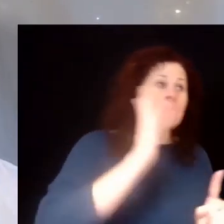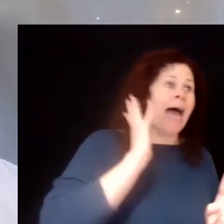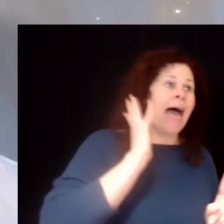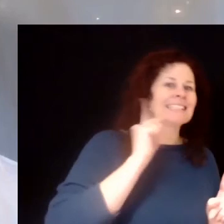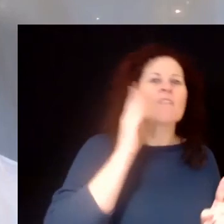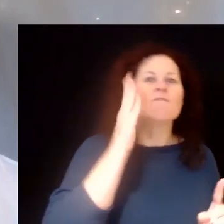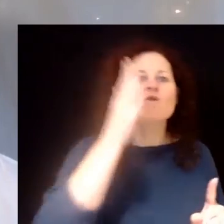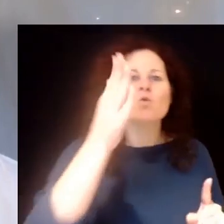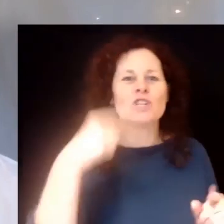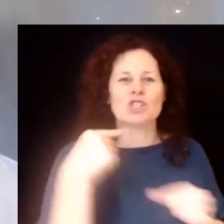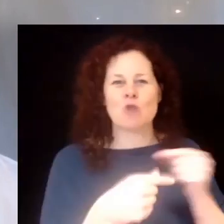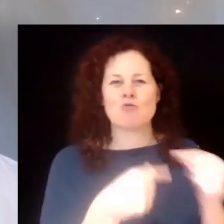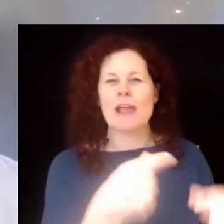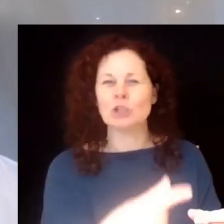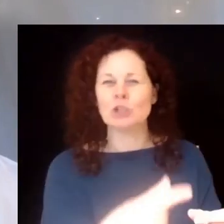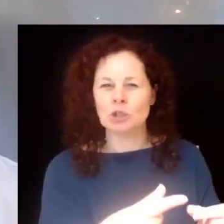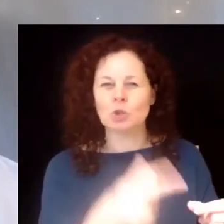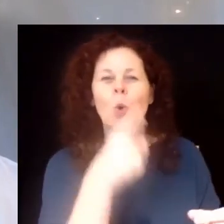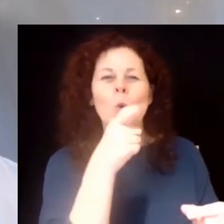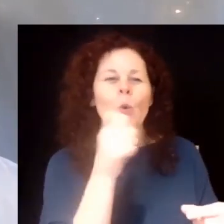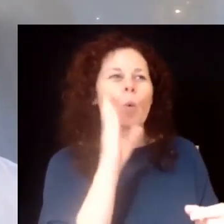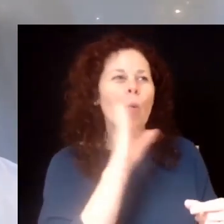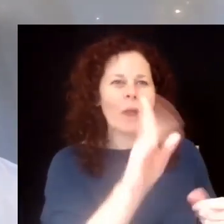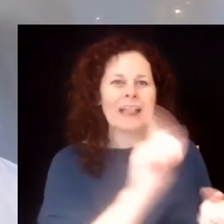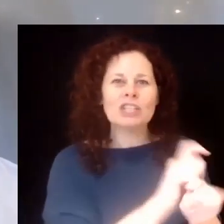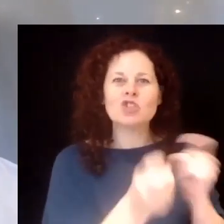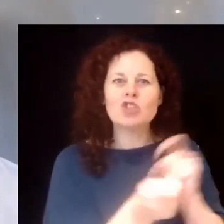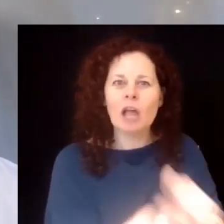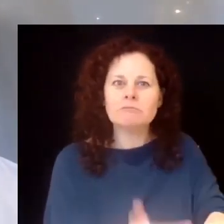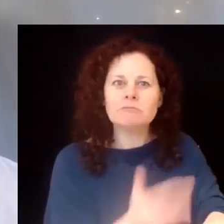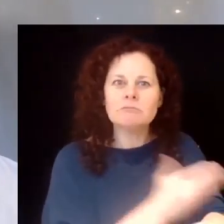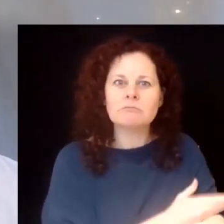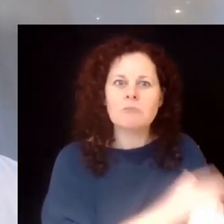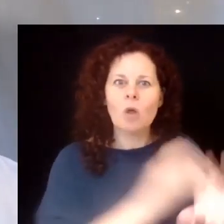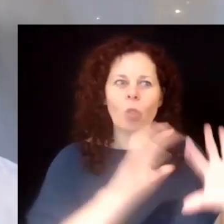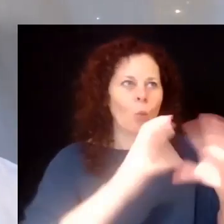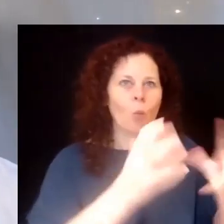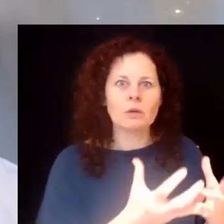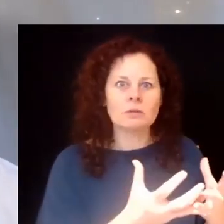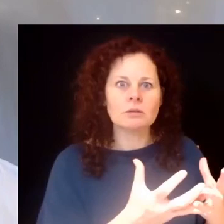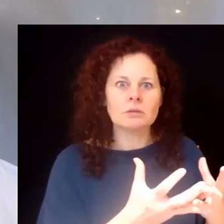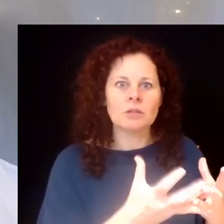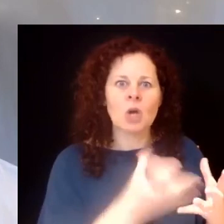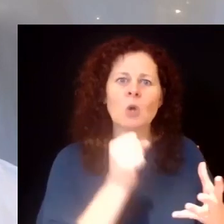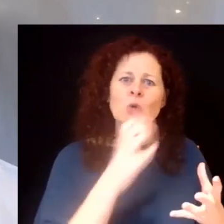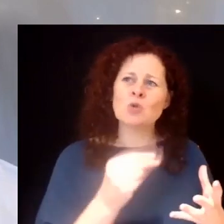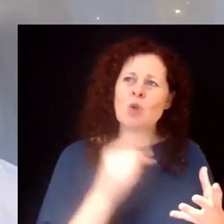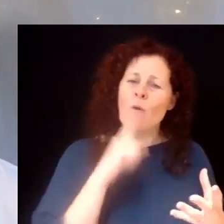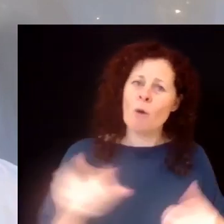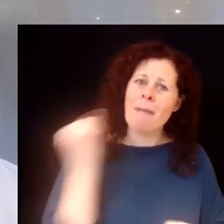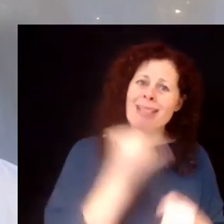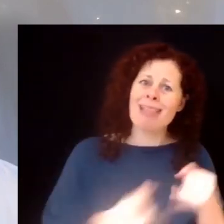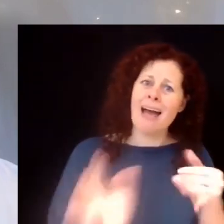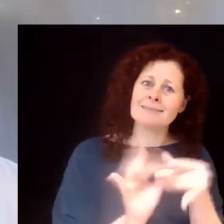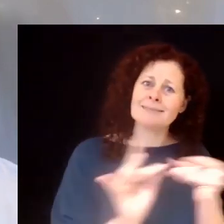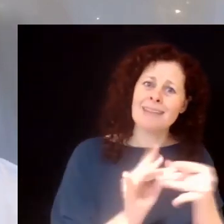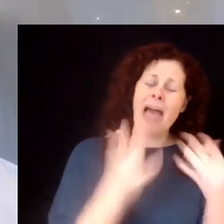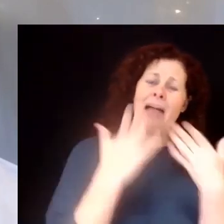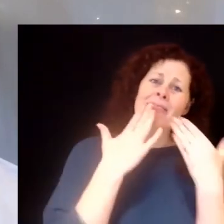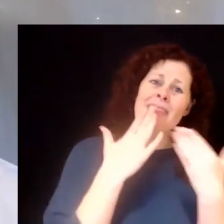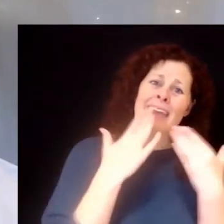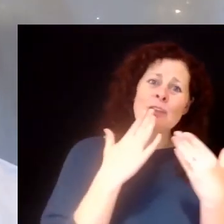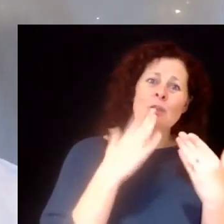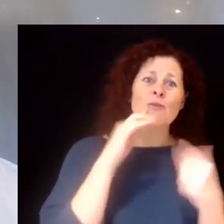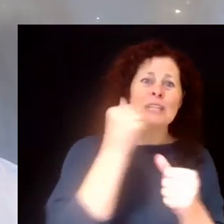meets. The GSBA scholars that I named are only four among generations and generations of past and future scholars who